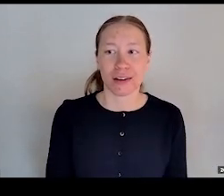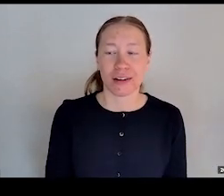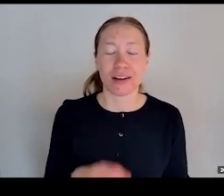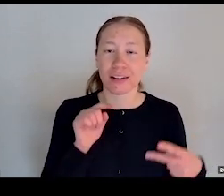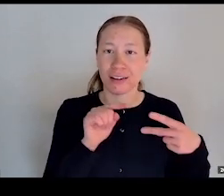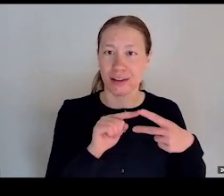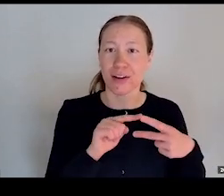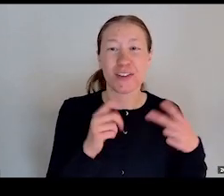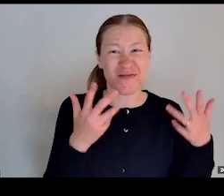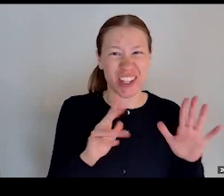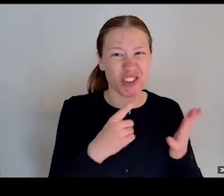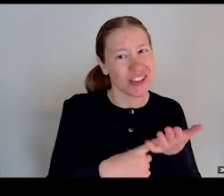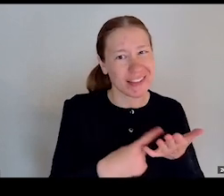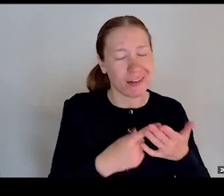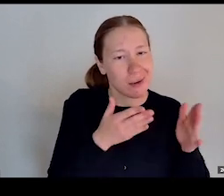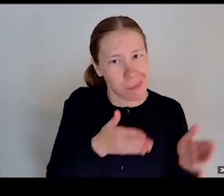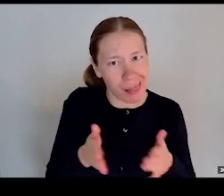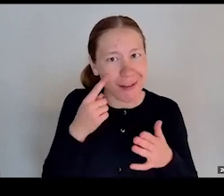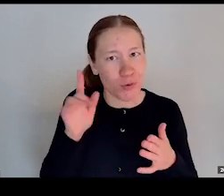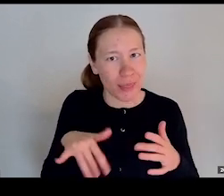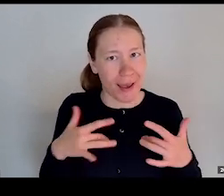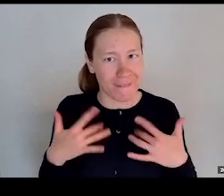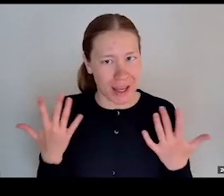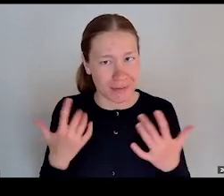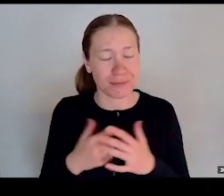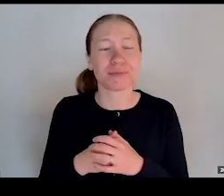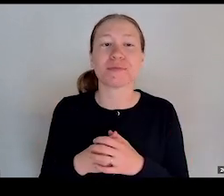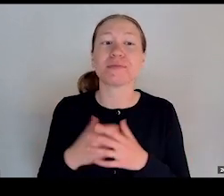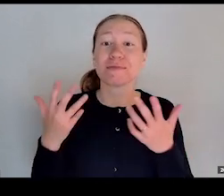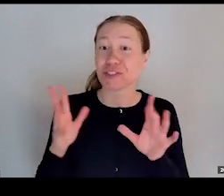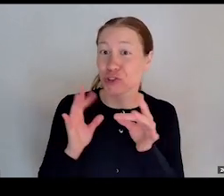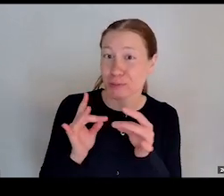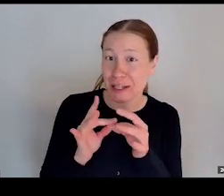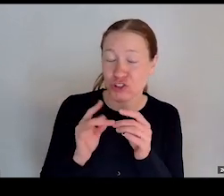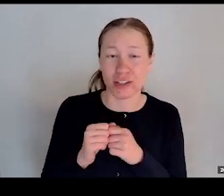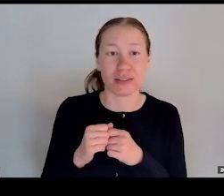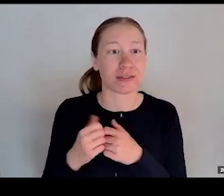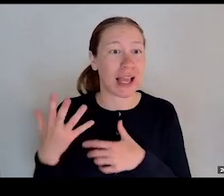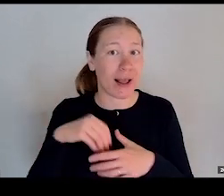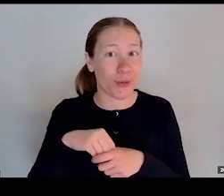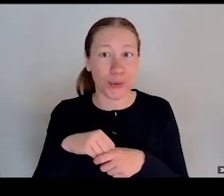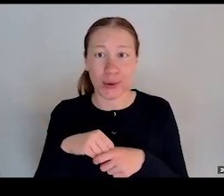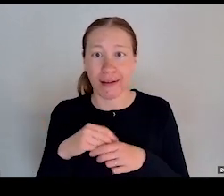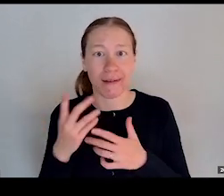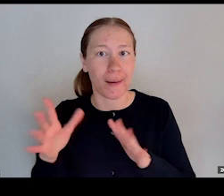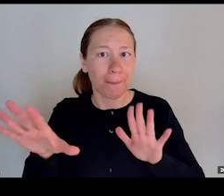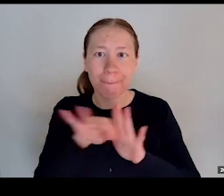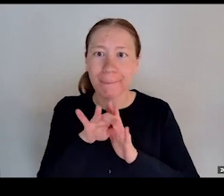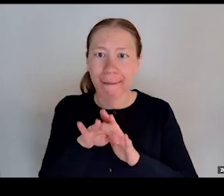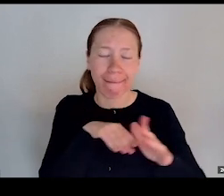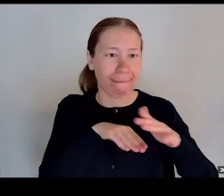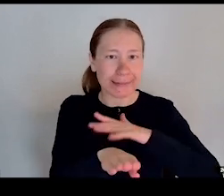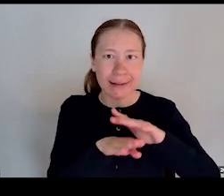webinars, we discussed preparation for the event. As I stated earlier, this included selecting an accessible